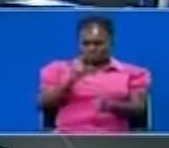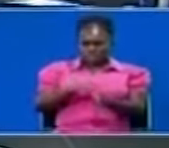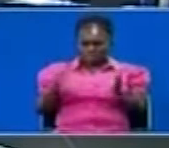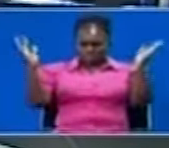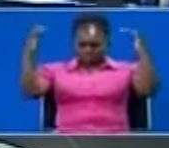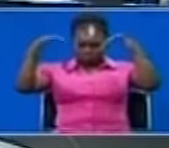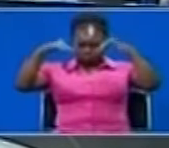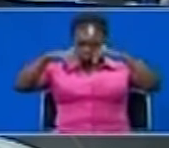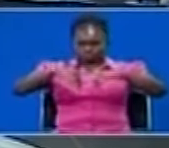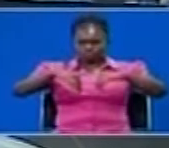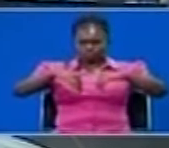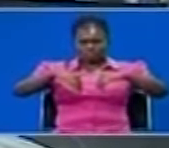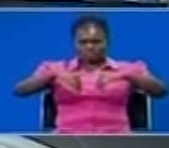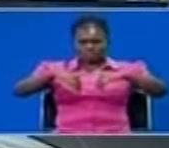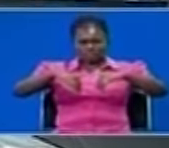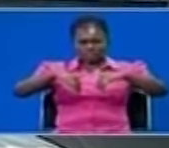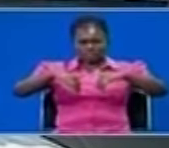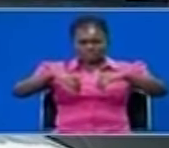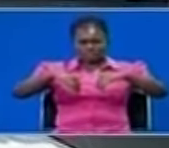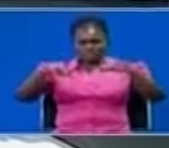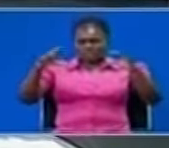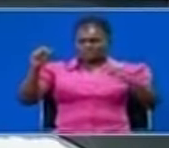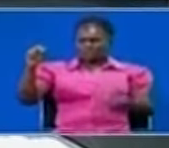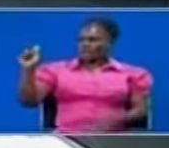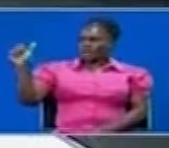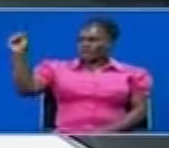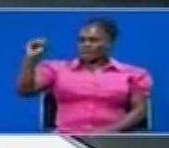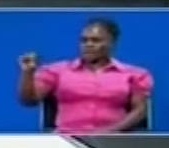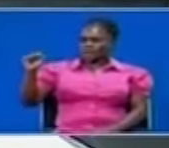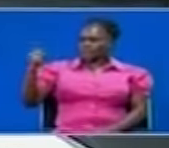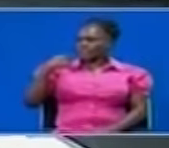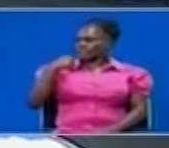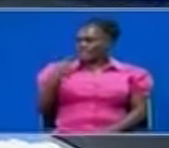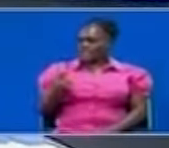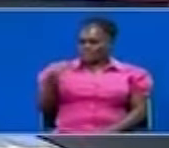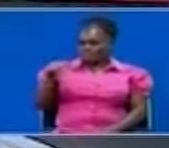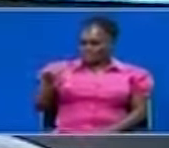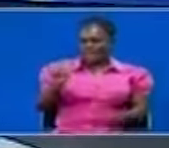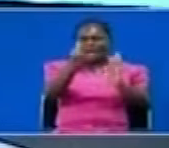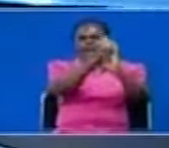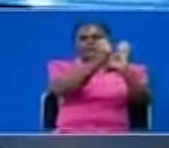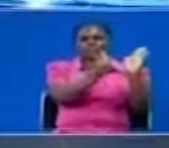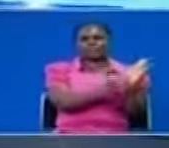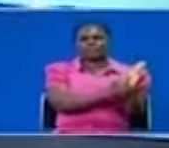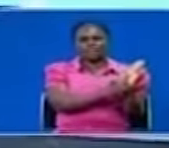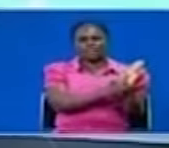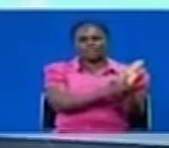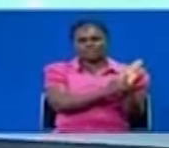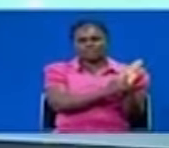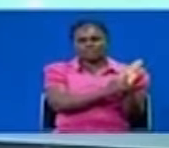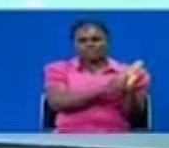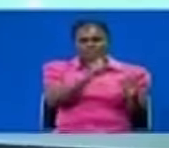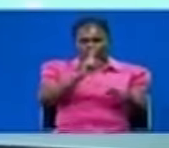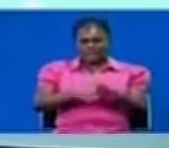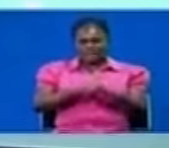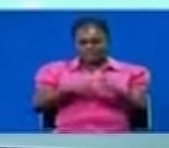in Bomet, the coalition of NASA just pointed out what their agenda will be, that they will be running on during